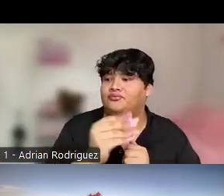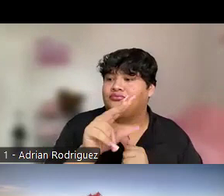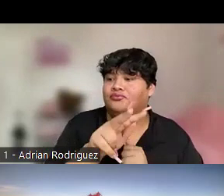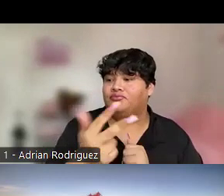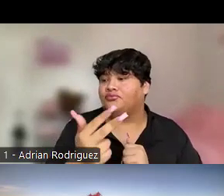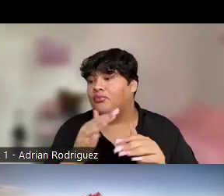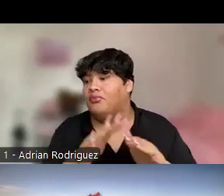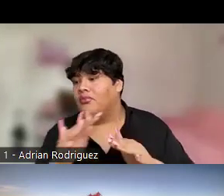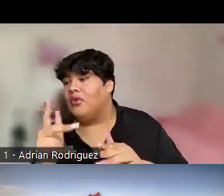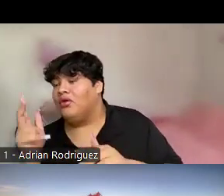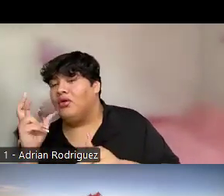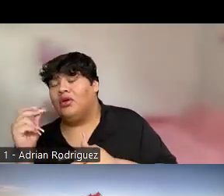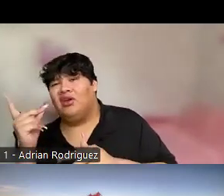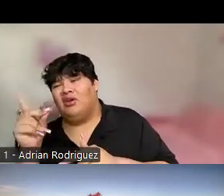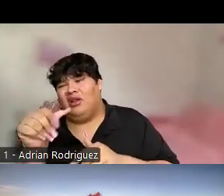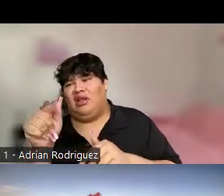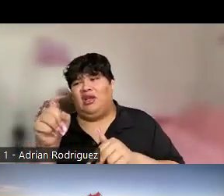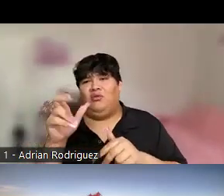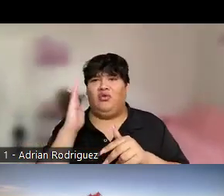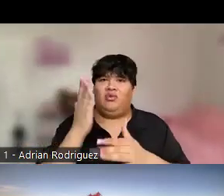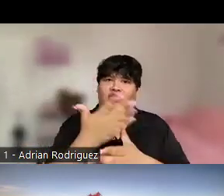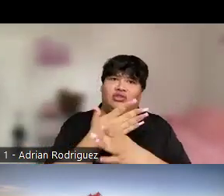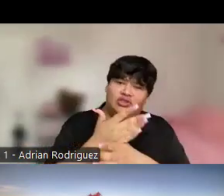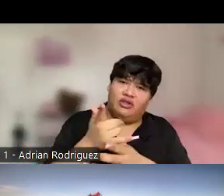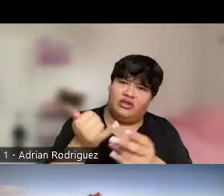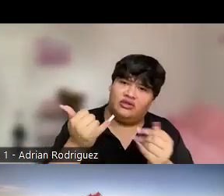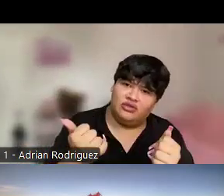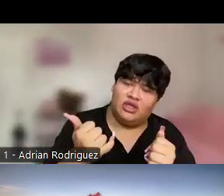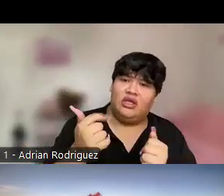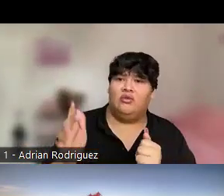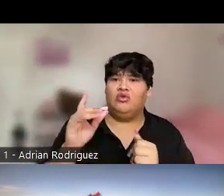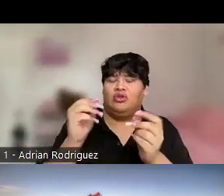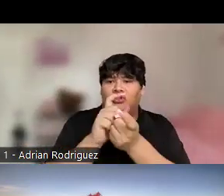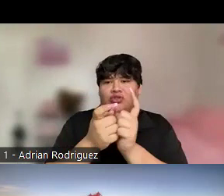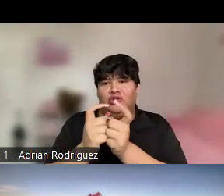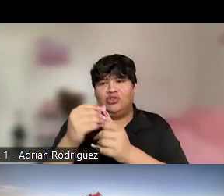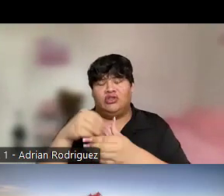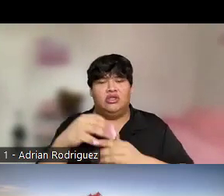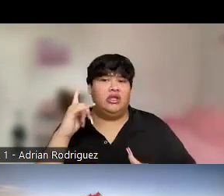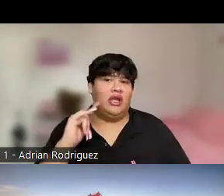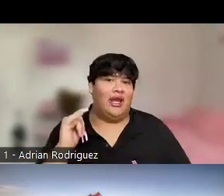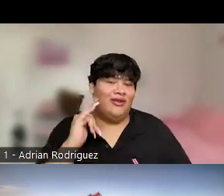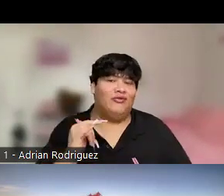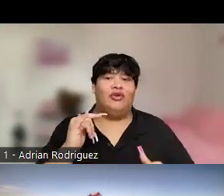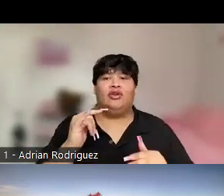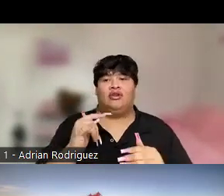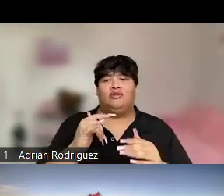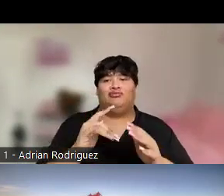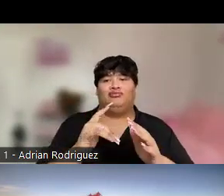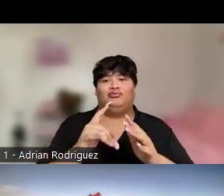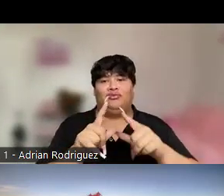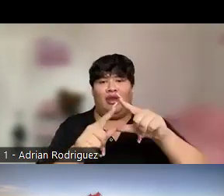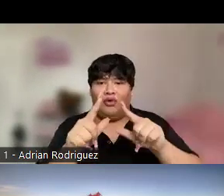undergirding most of the data that I will be sharing with you today is also the changes in California's demographic,